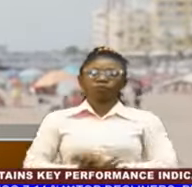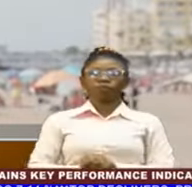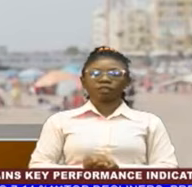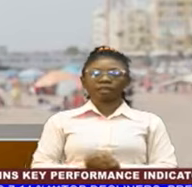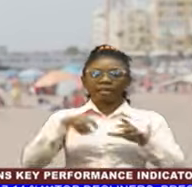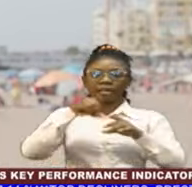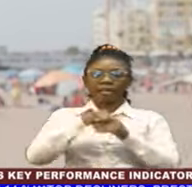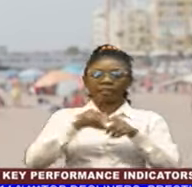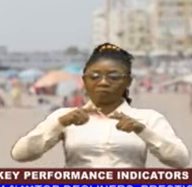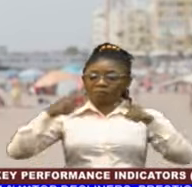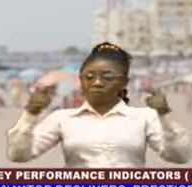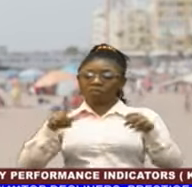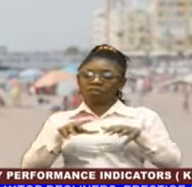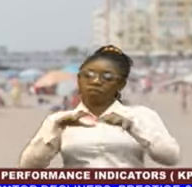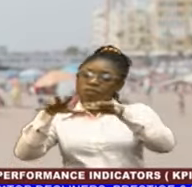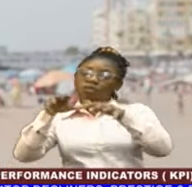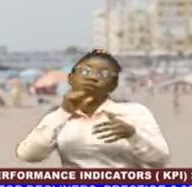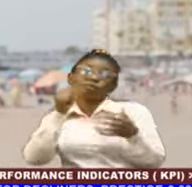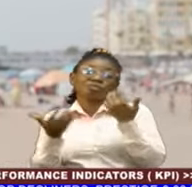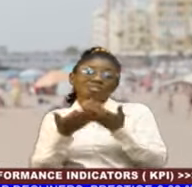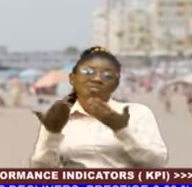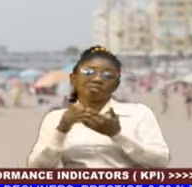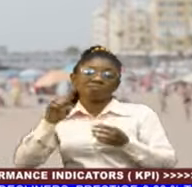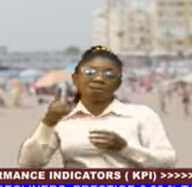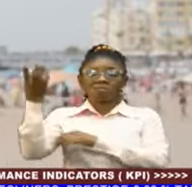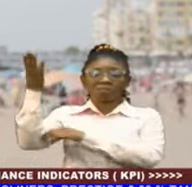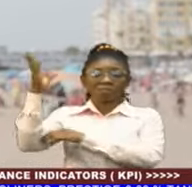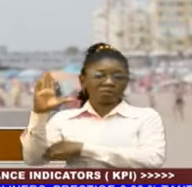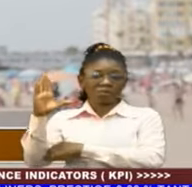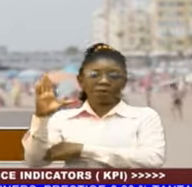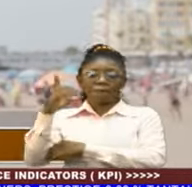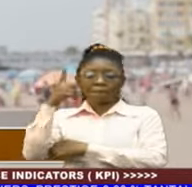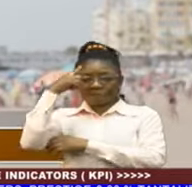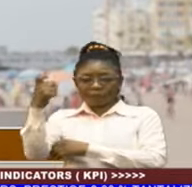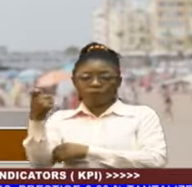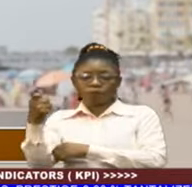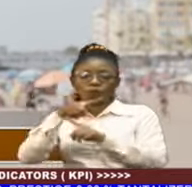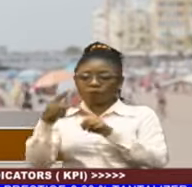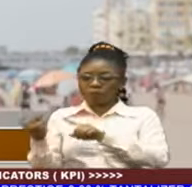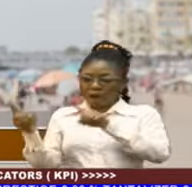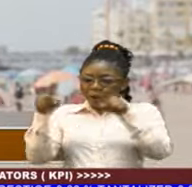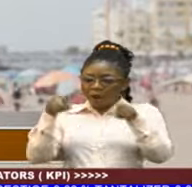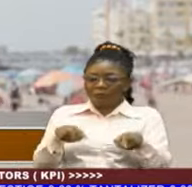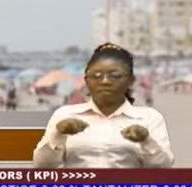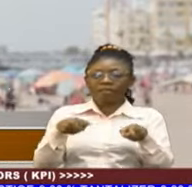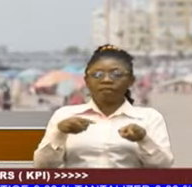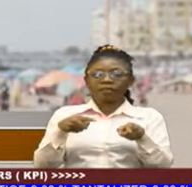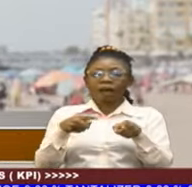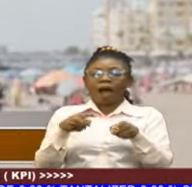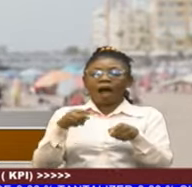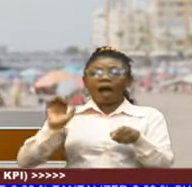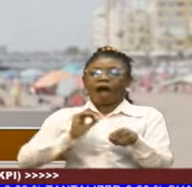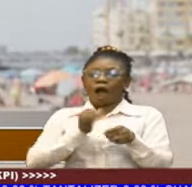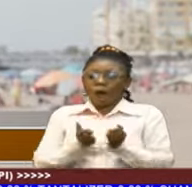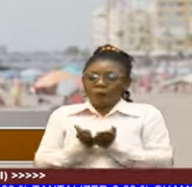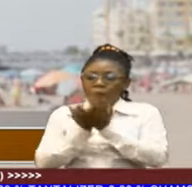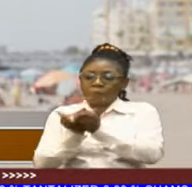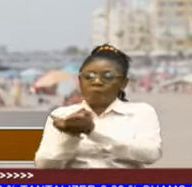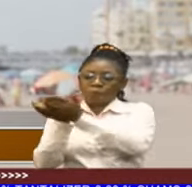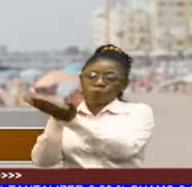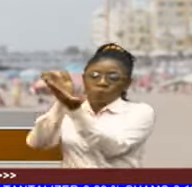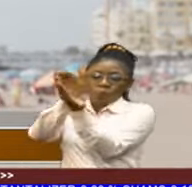sea, it's not easy, it's only God. Because when we are coming, even our boat get broke inside